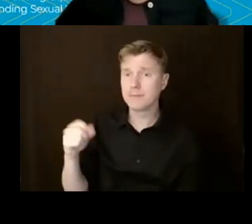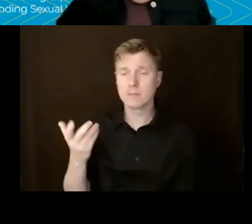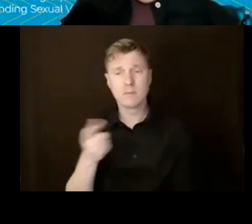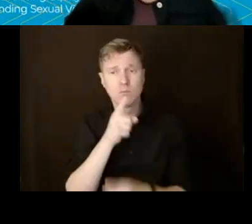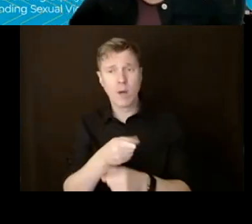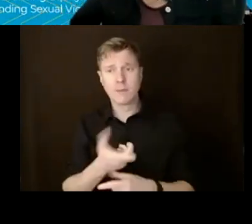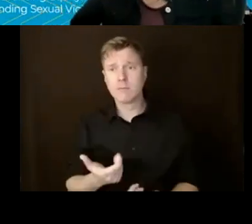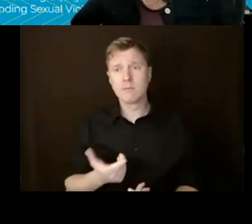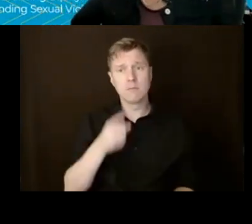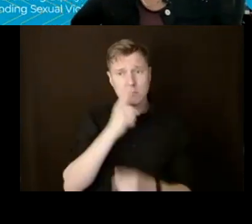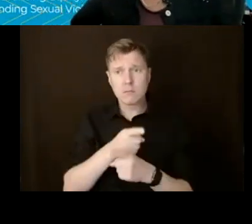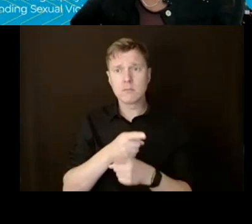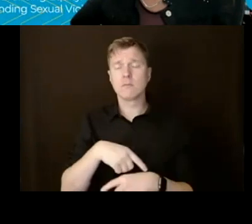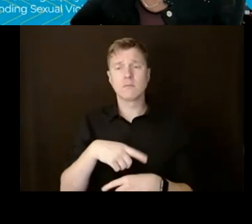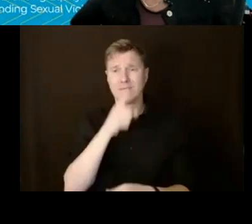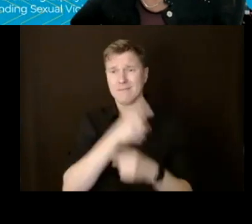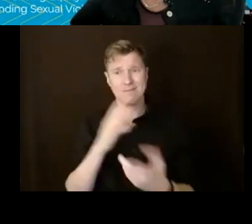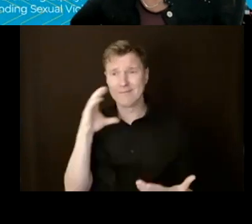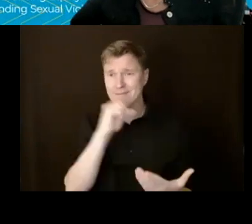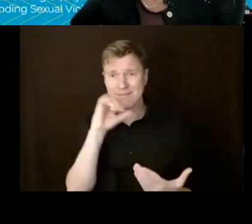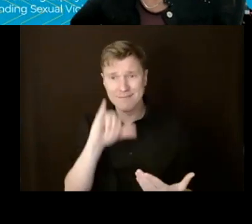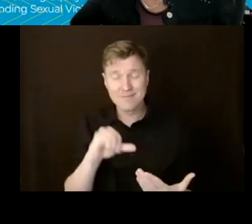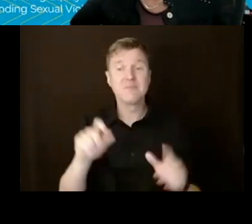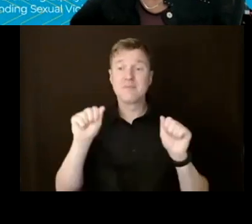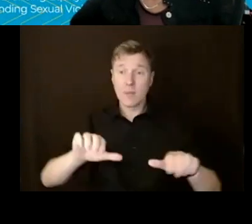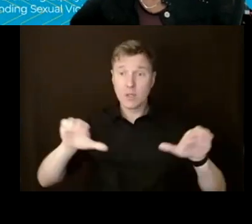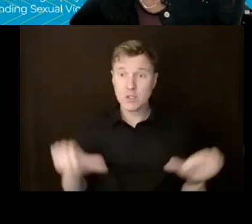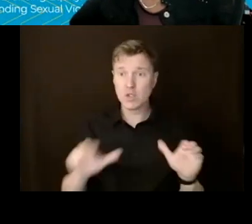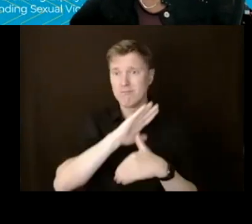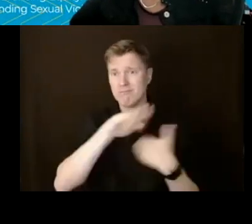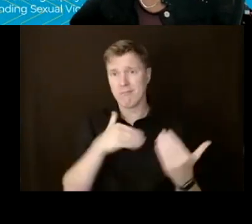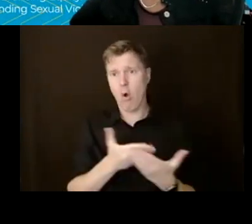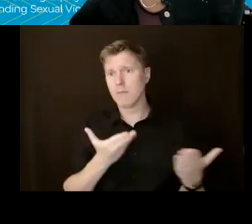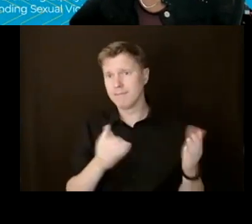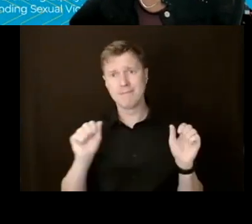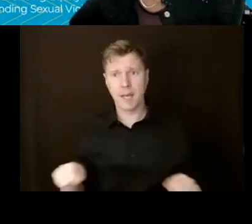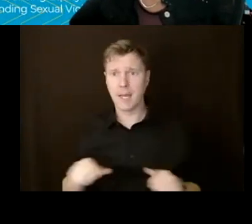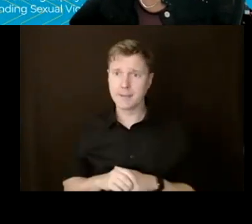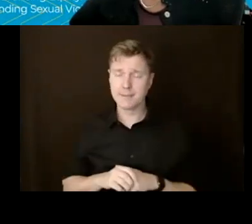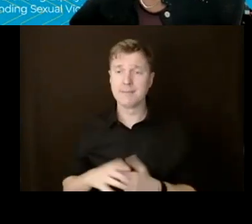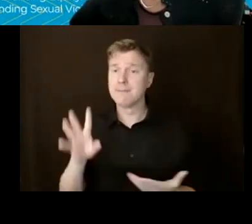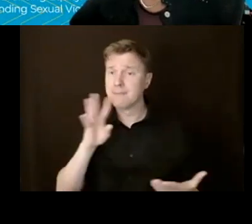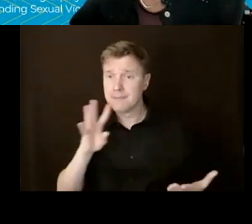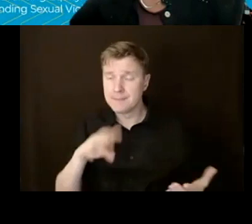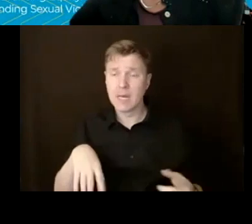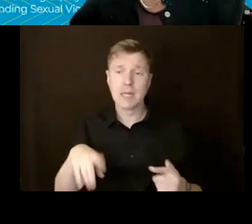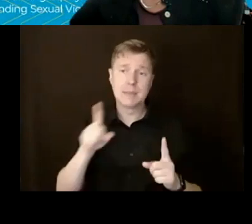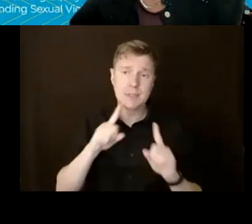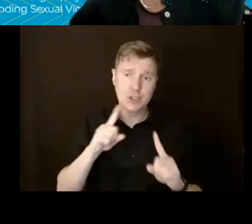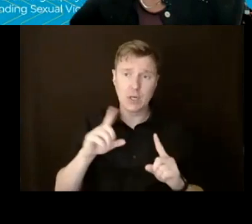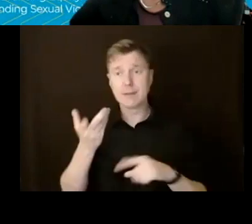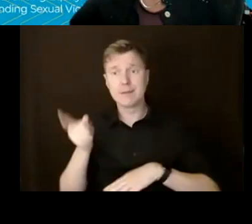right. Robin is right to assume, yes, you can do this in all those things, in speeches, in person, in